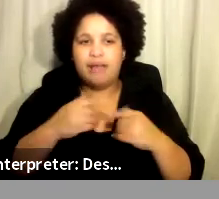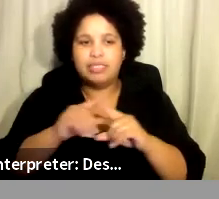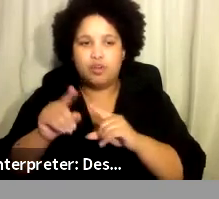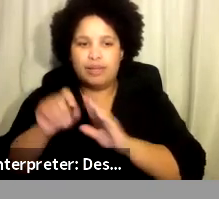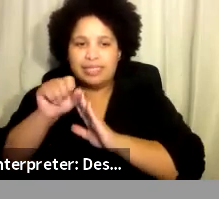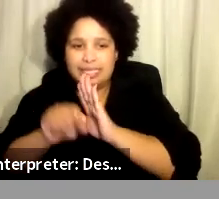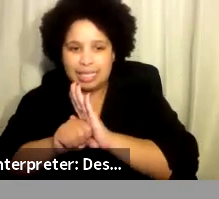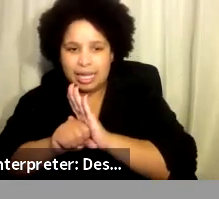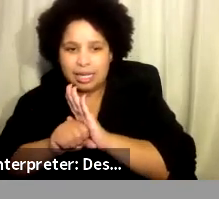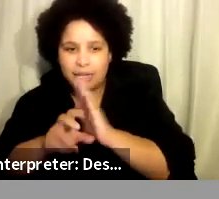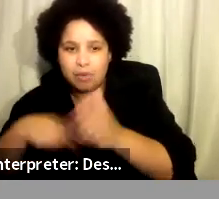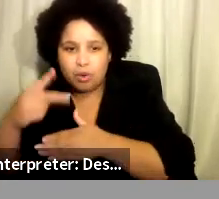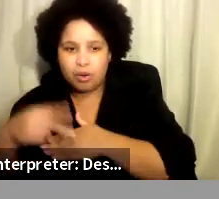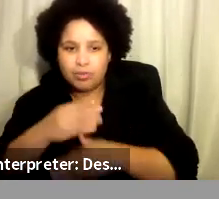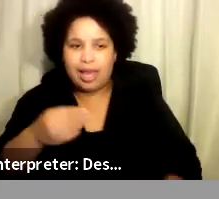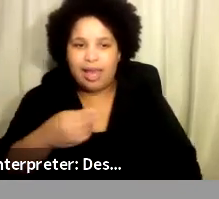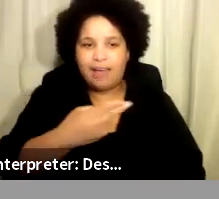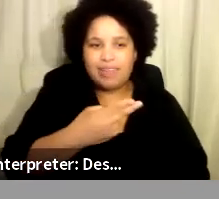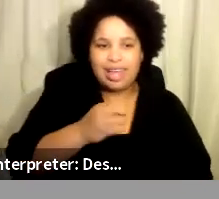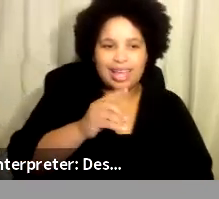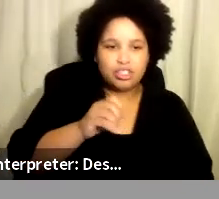programs that are located